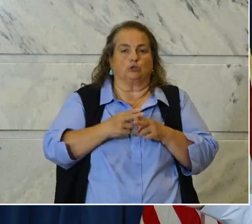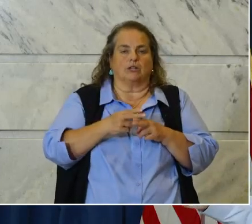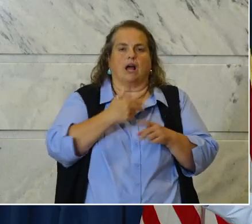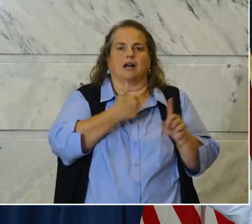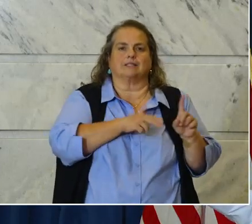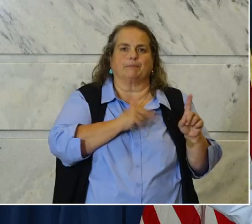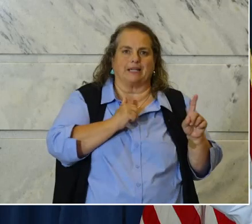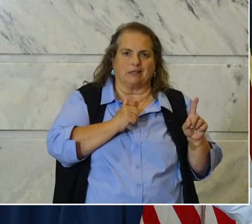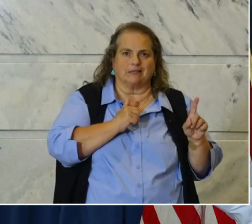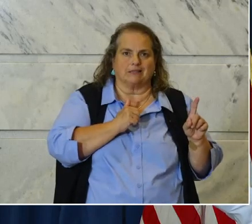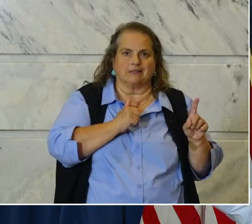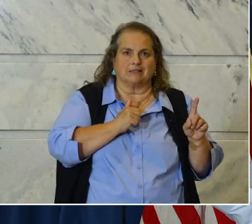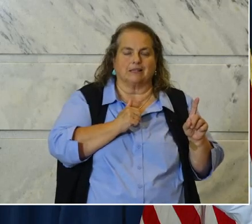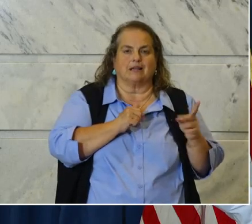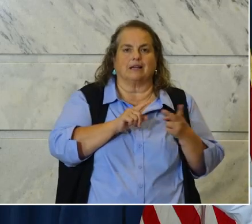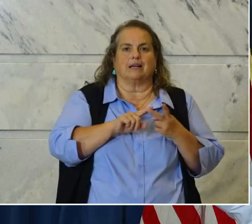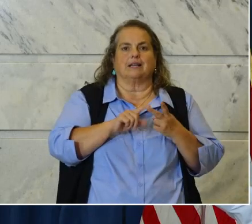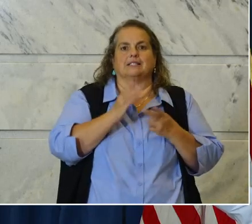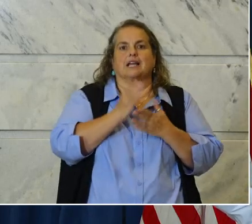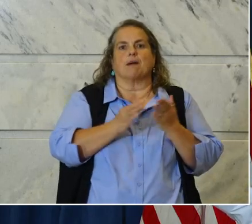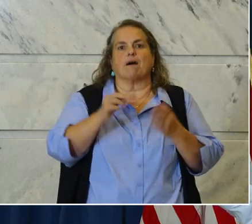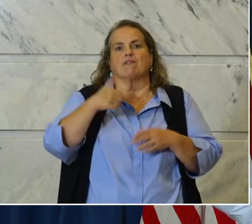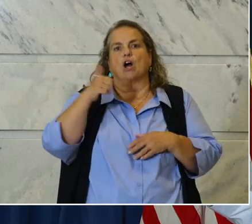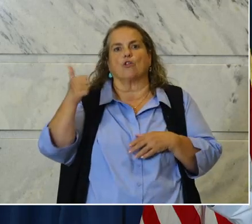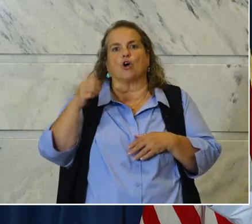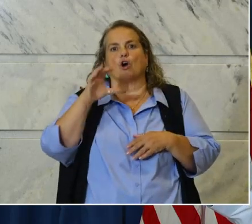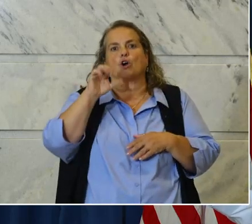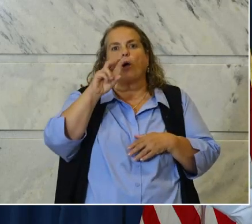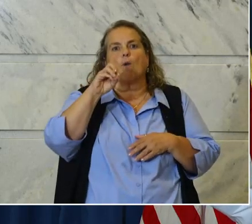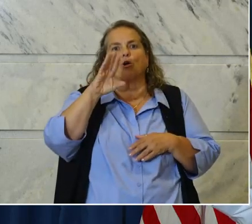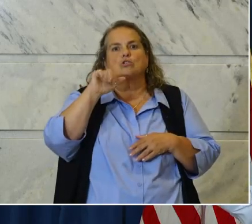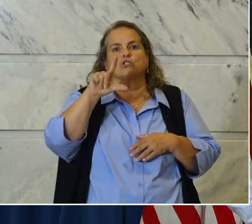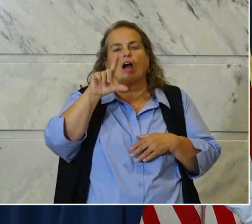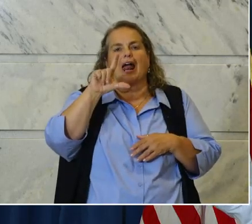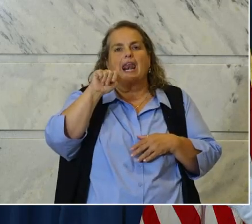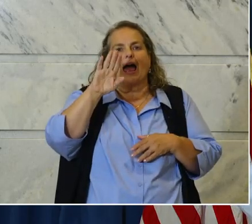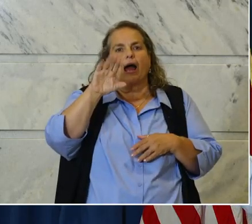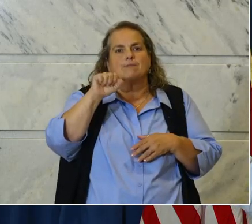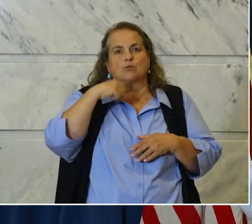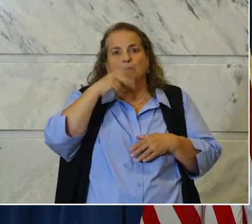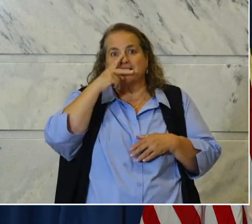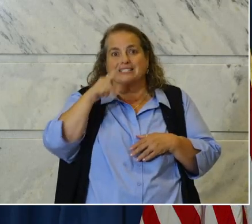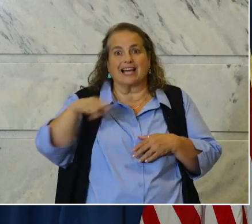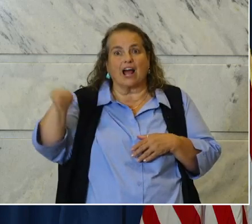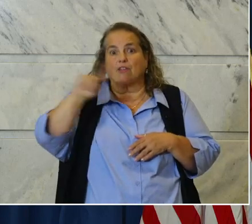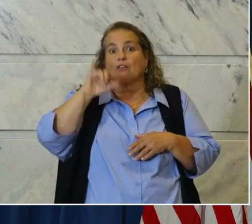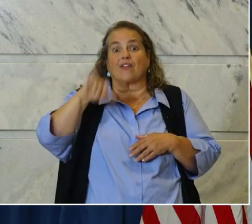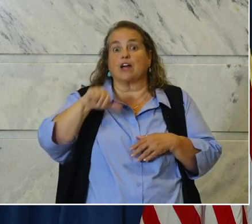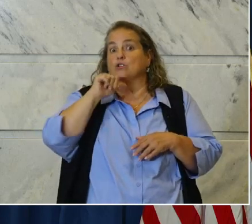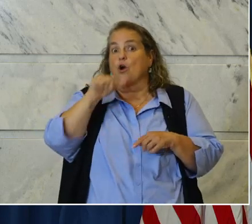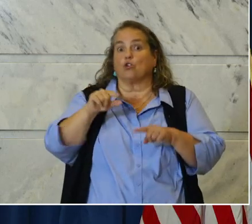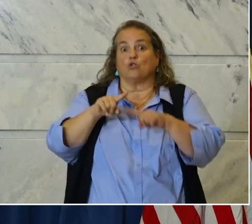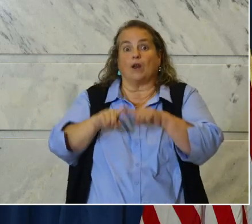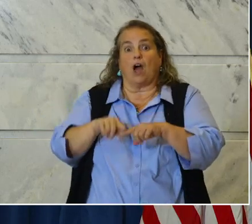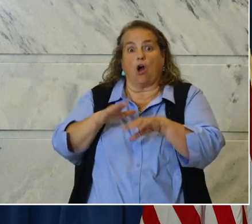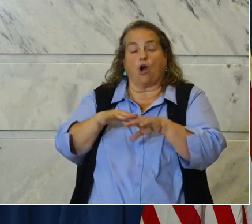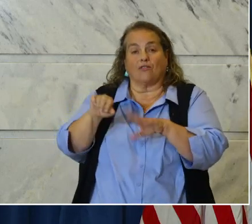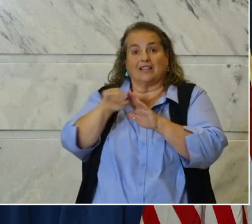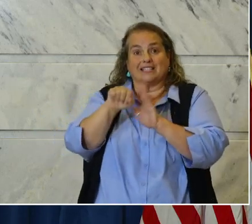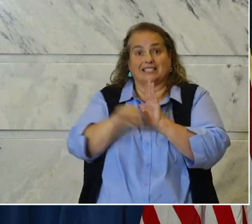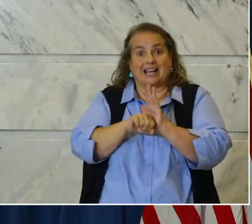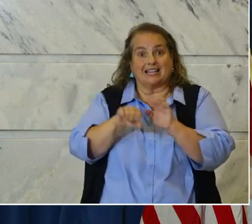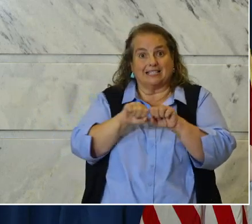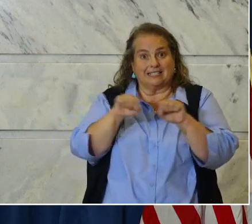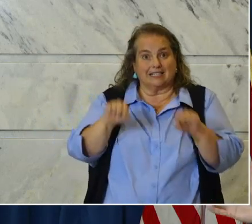and some of our other commercial labs that we see out there, those that don't rely on the state system. And